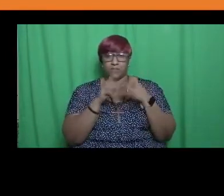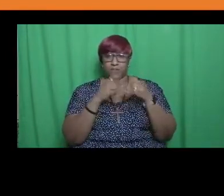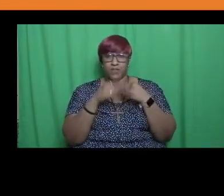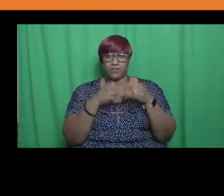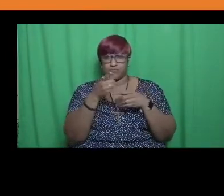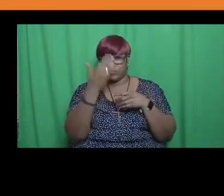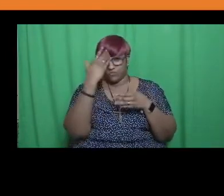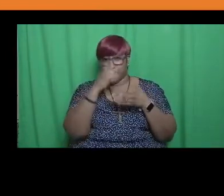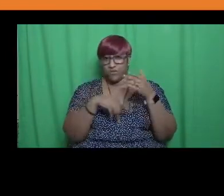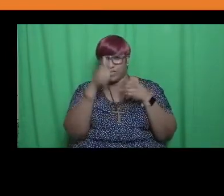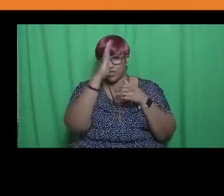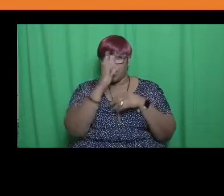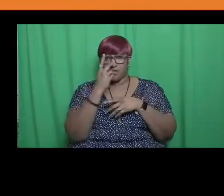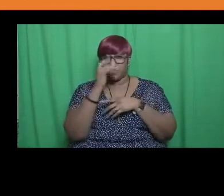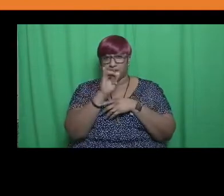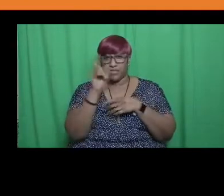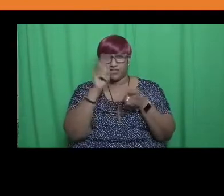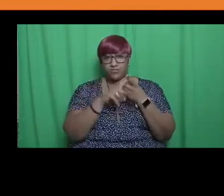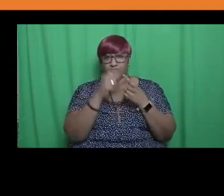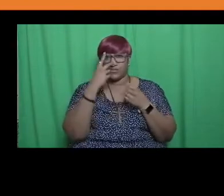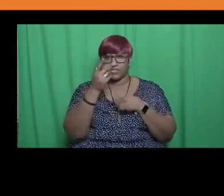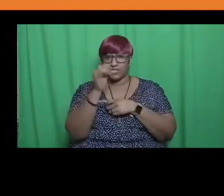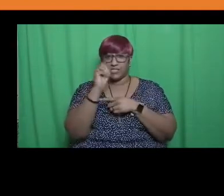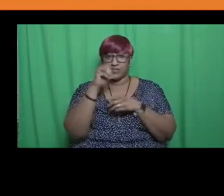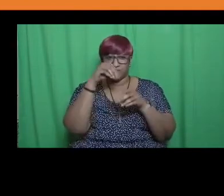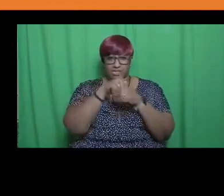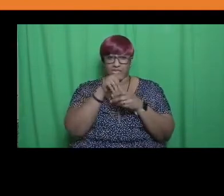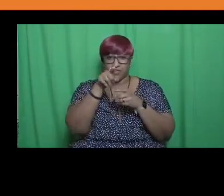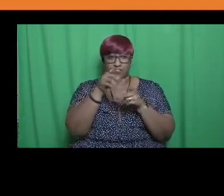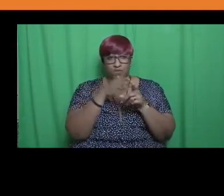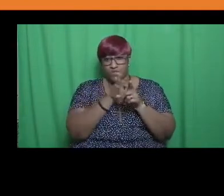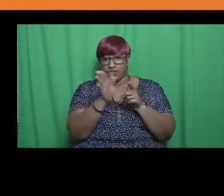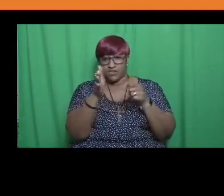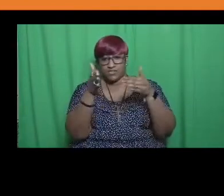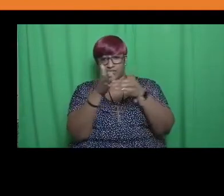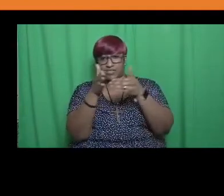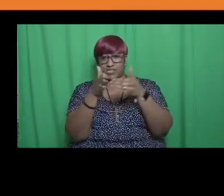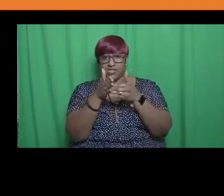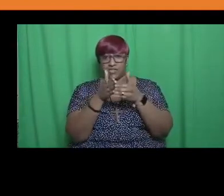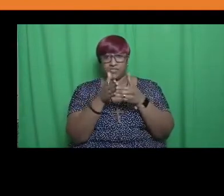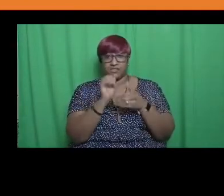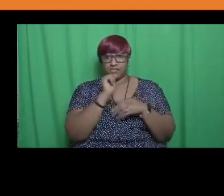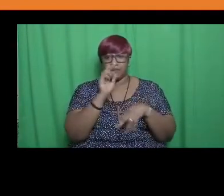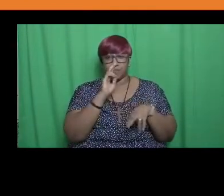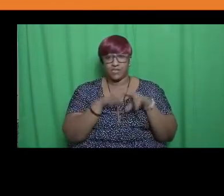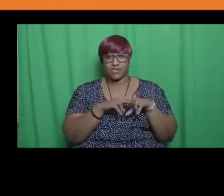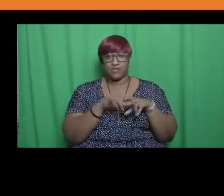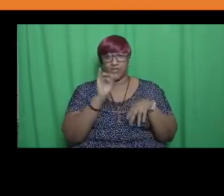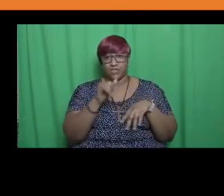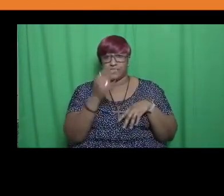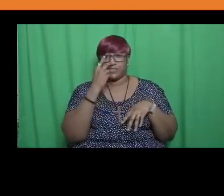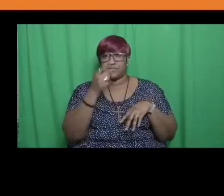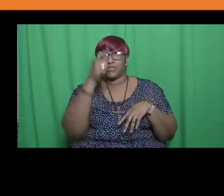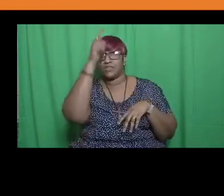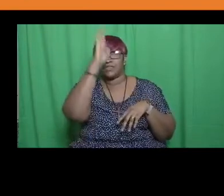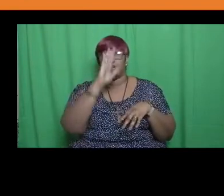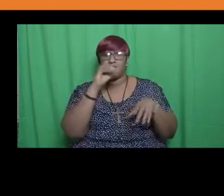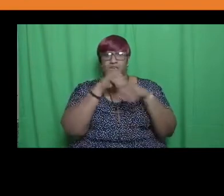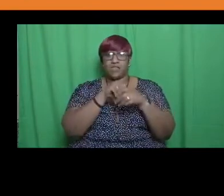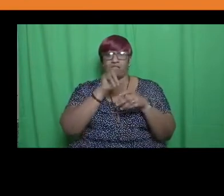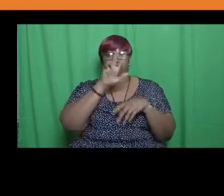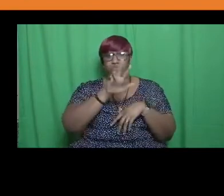don't know what God looks like till you see him in your detours, dead ends, and doubts. That's seeing God in